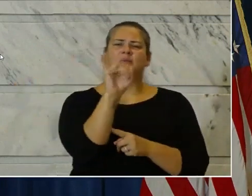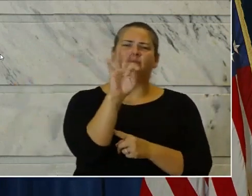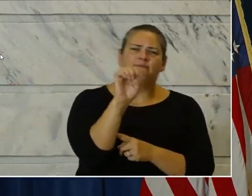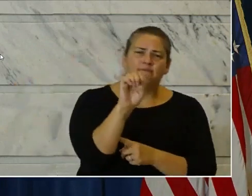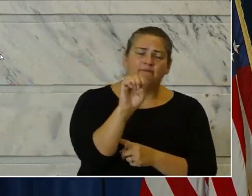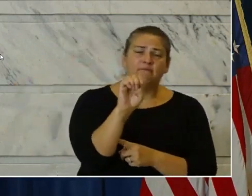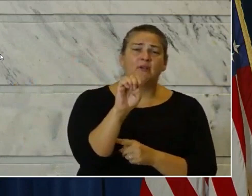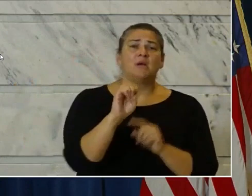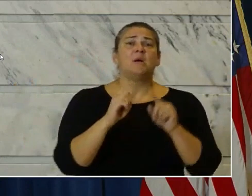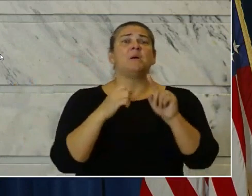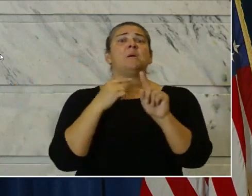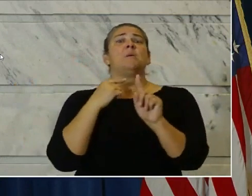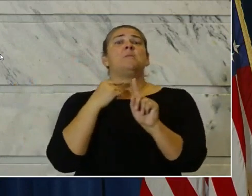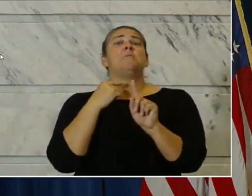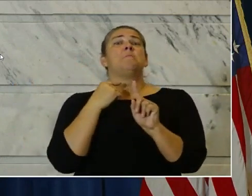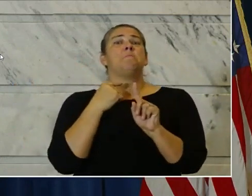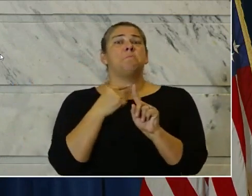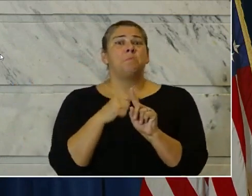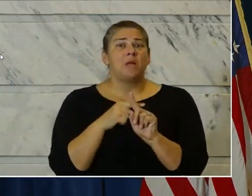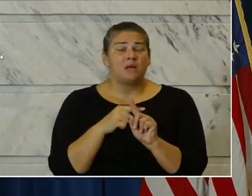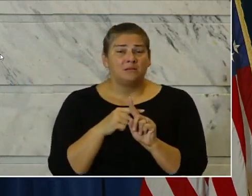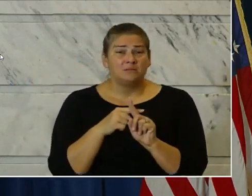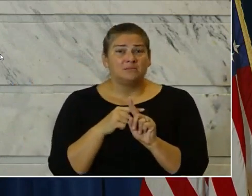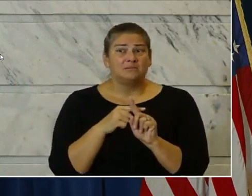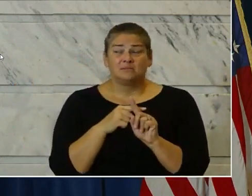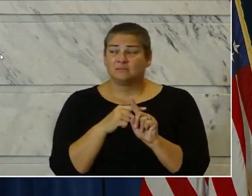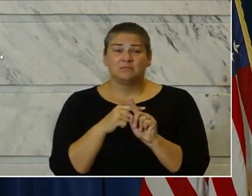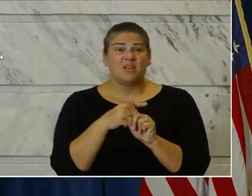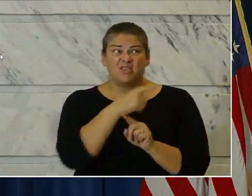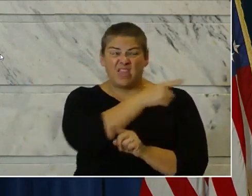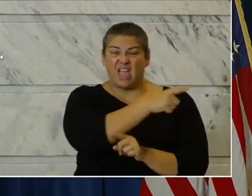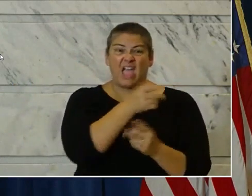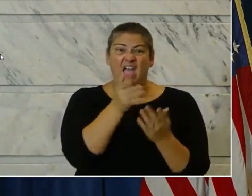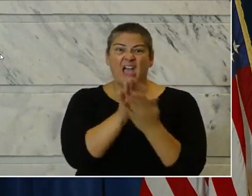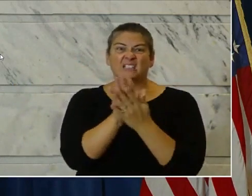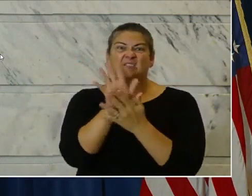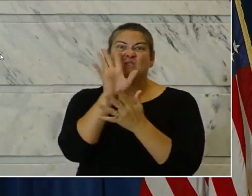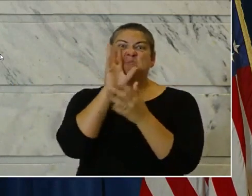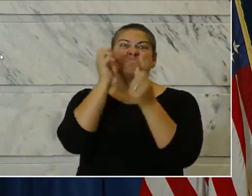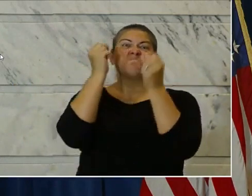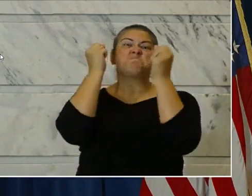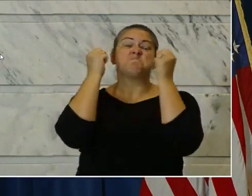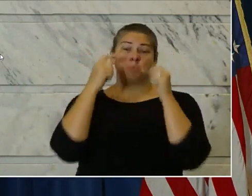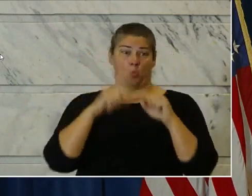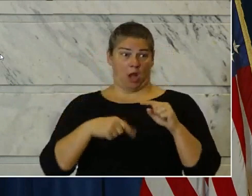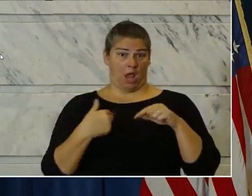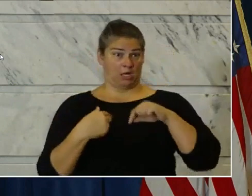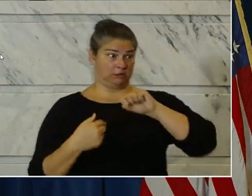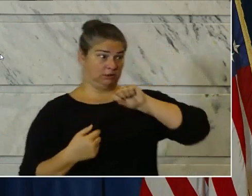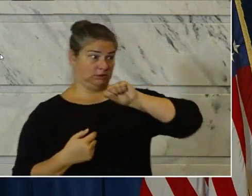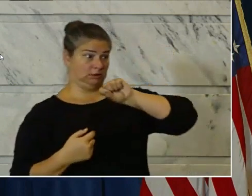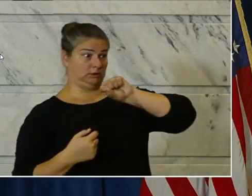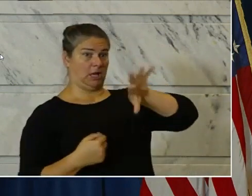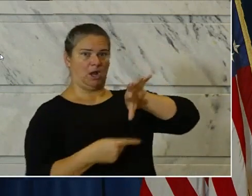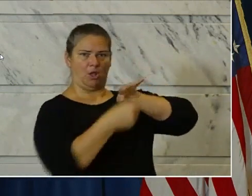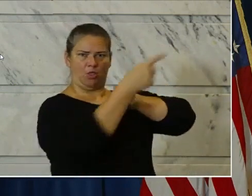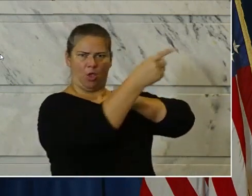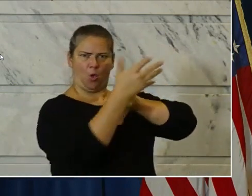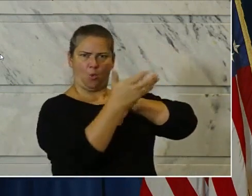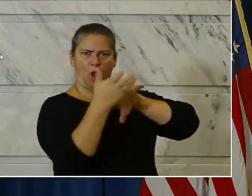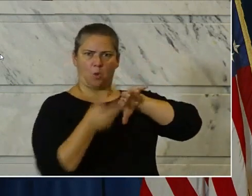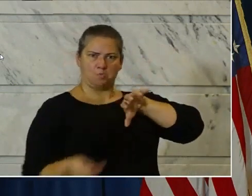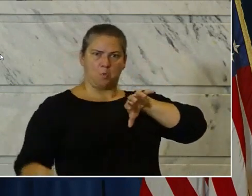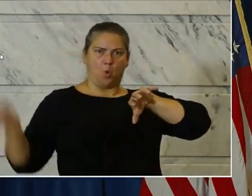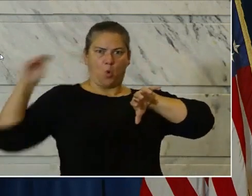also because there were requests made for significantly more that we said no to, also to try to keep it